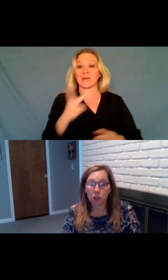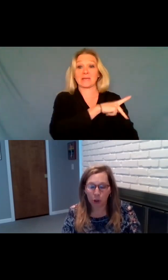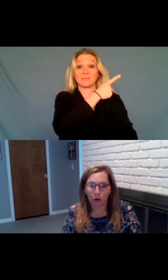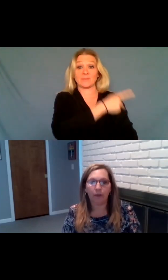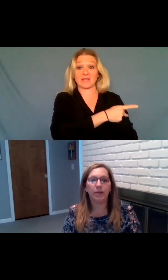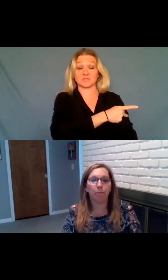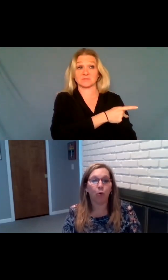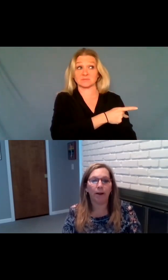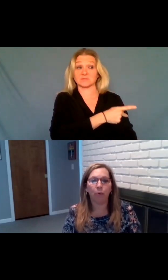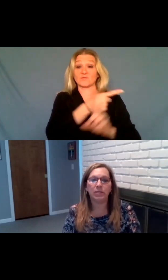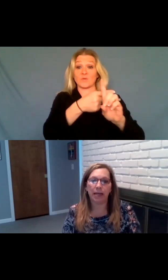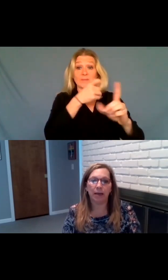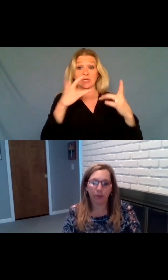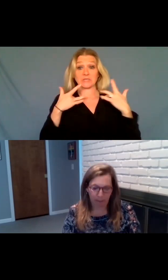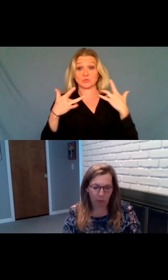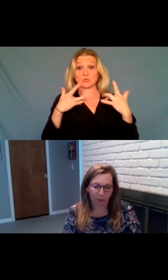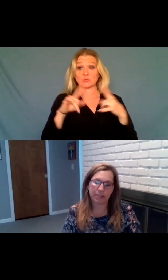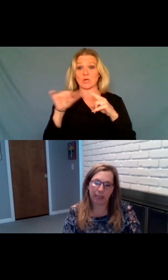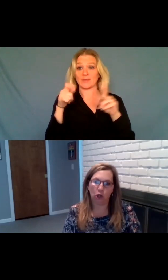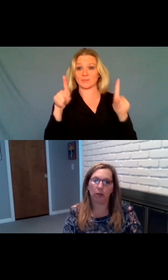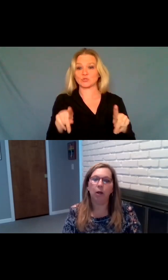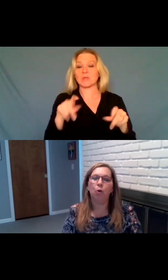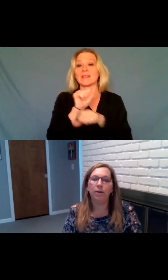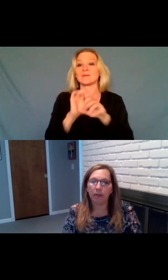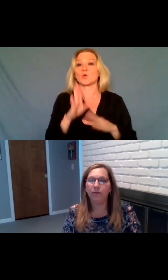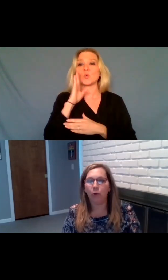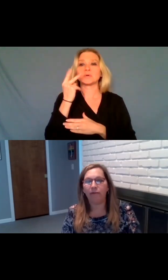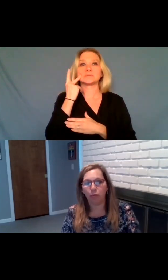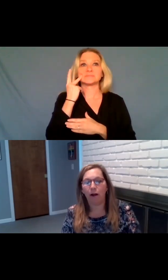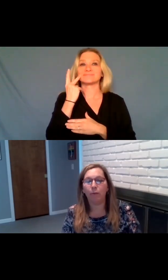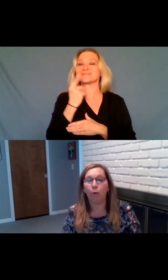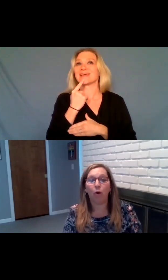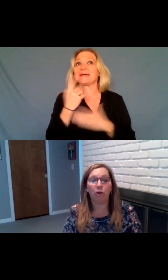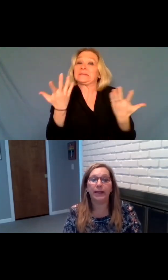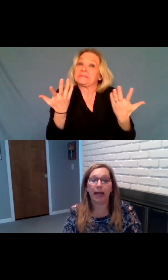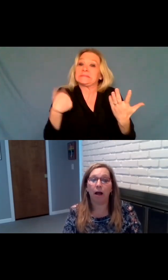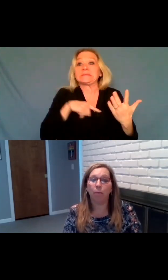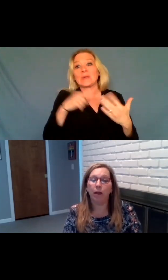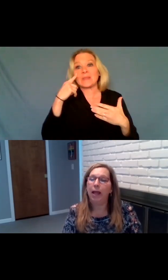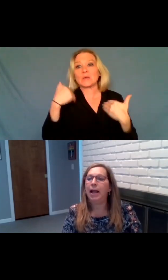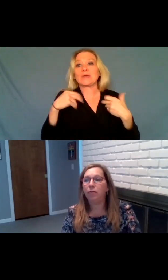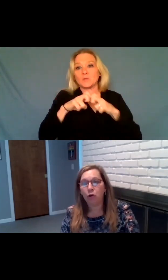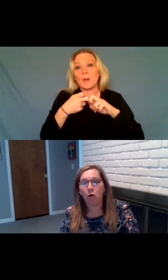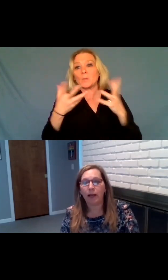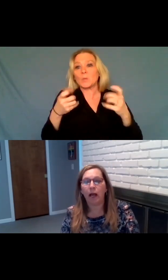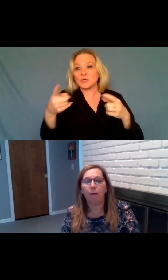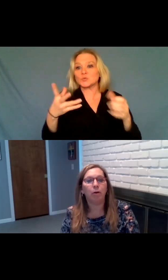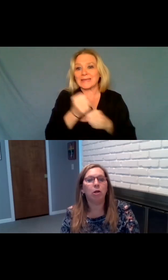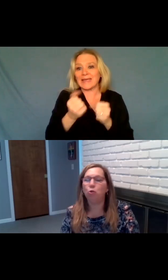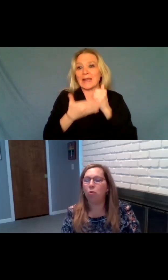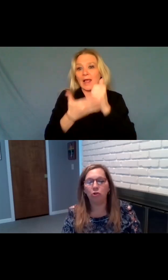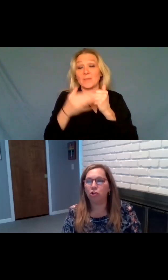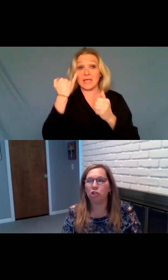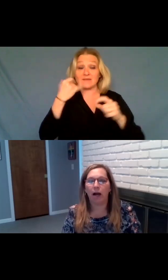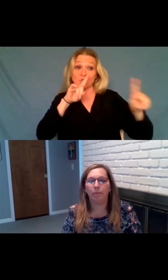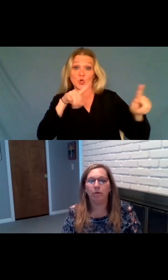of concern, the employer will say, look, we believe you have a problem and we want you to get help. And if you go get help,